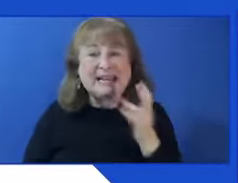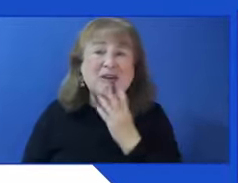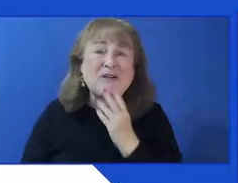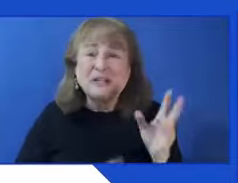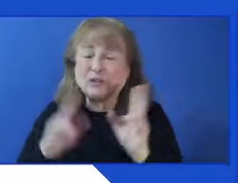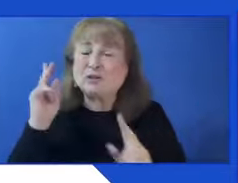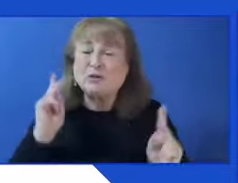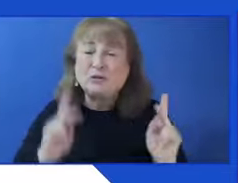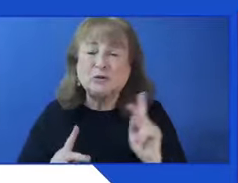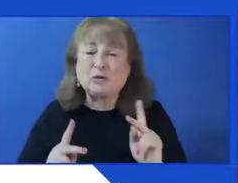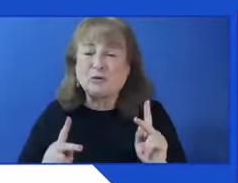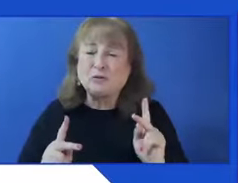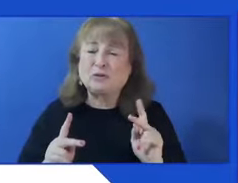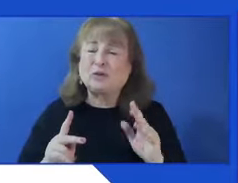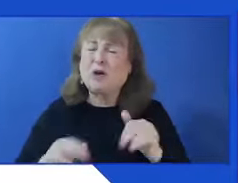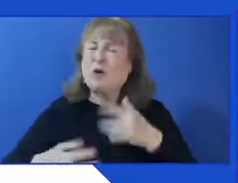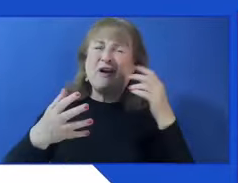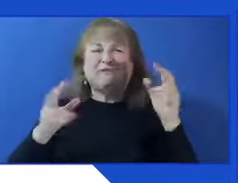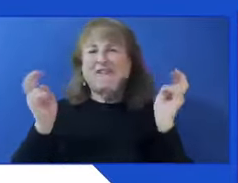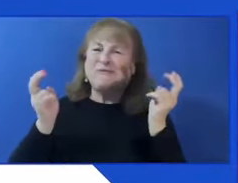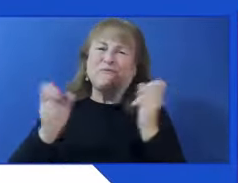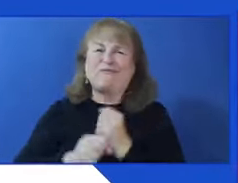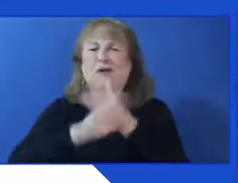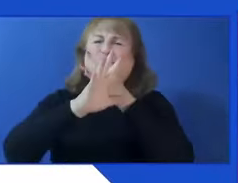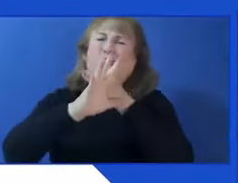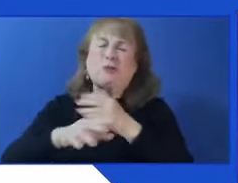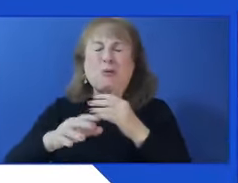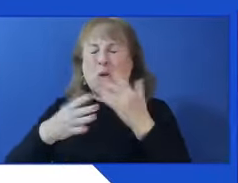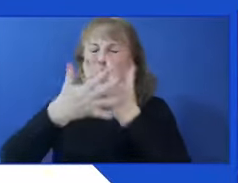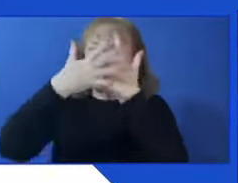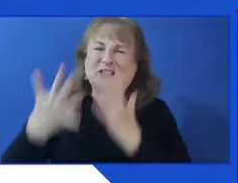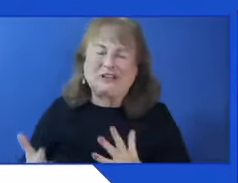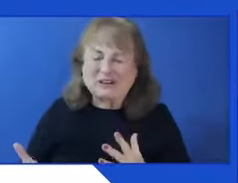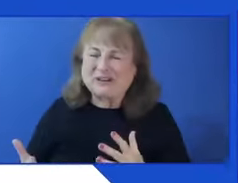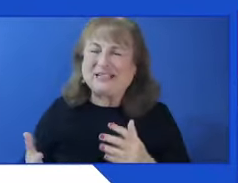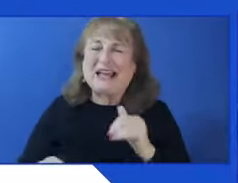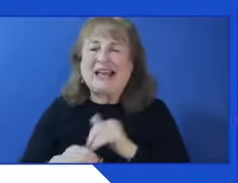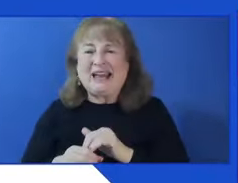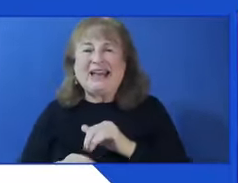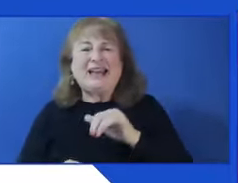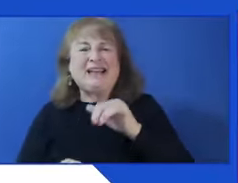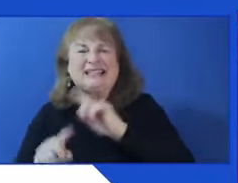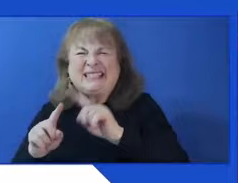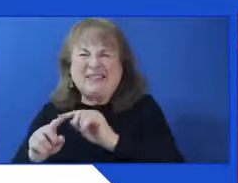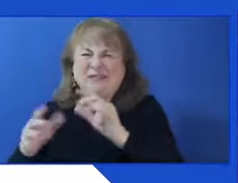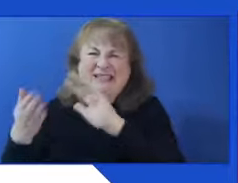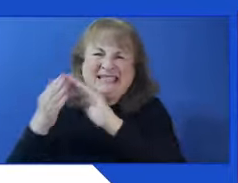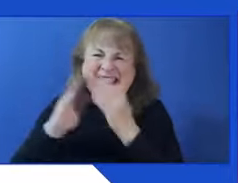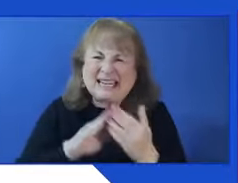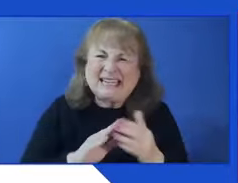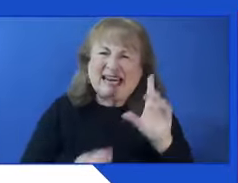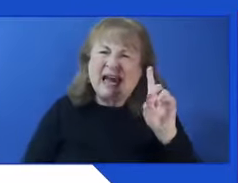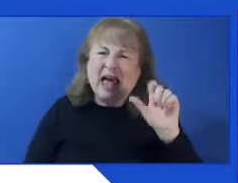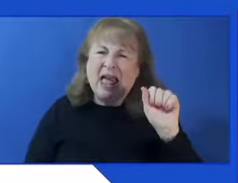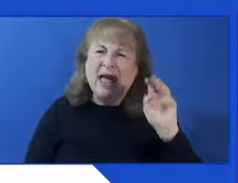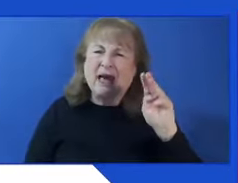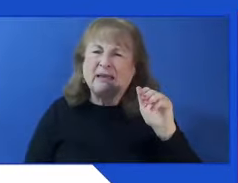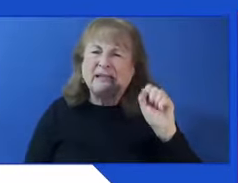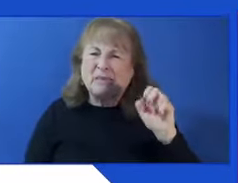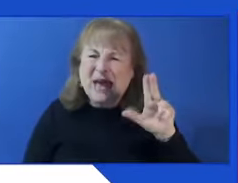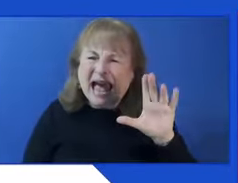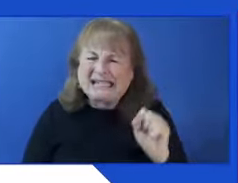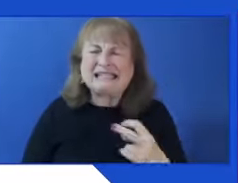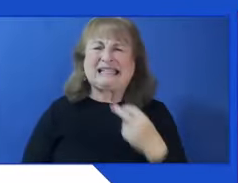virtual prisoners in Aleppo and in Damascus, stuck for decades behind